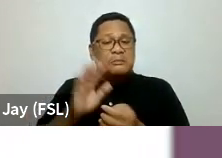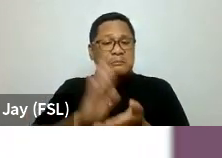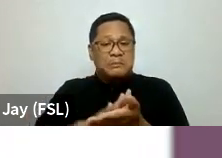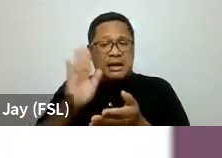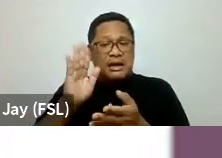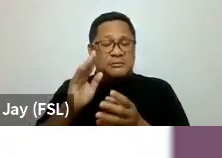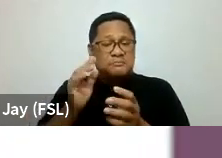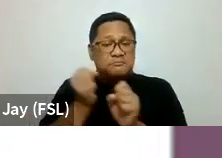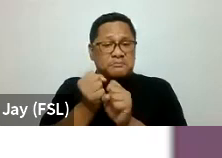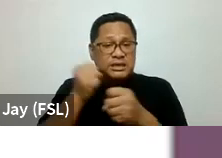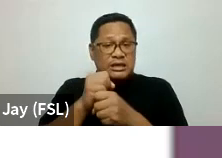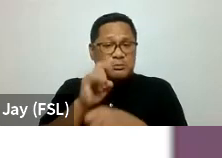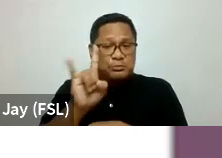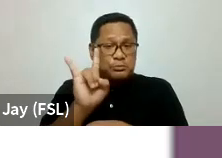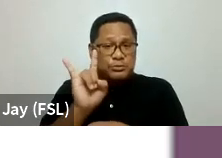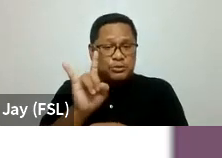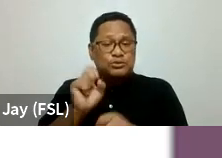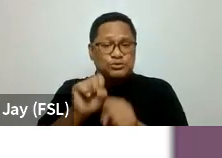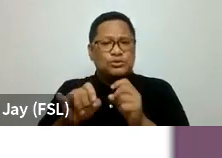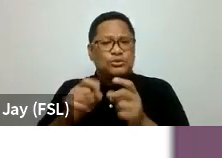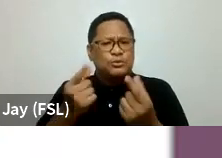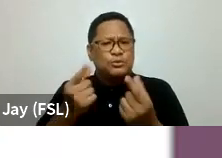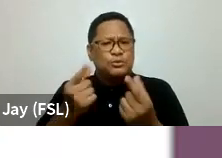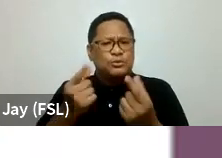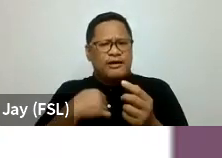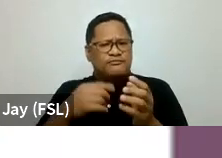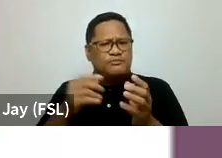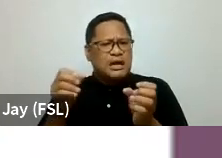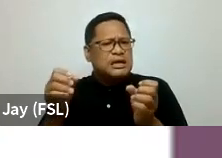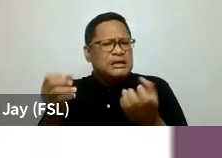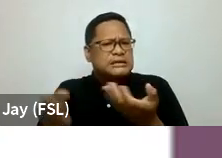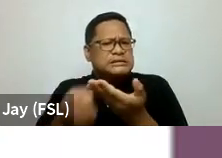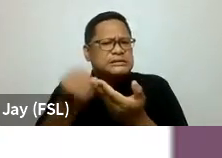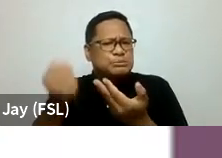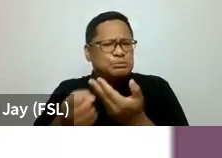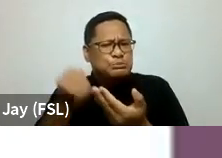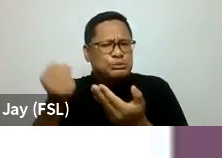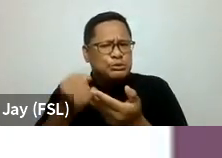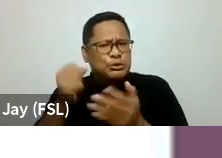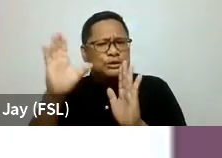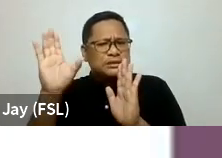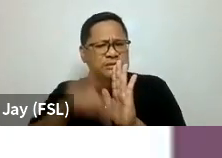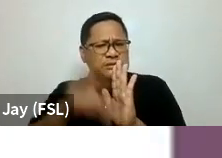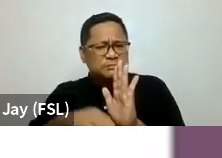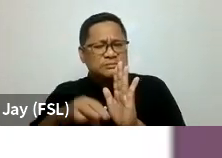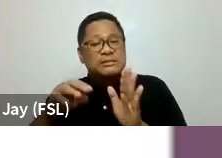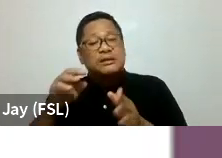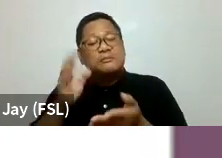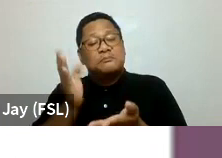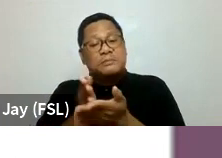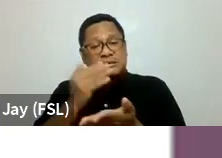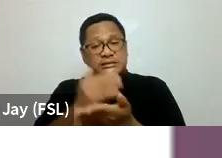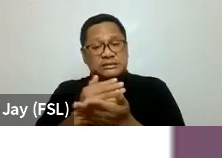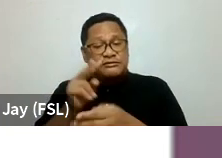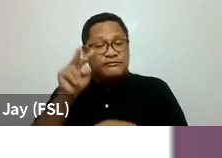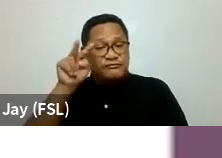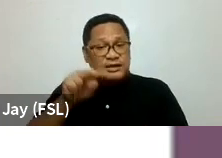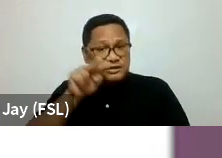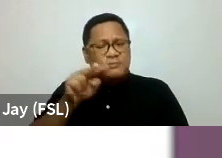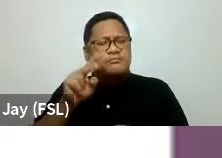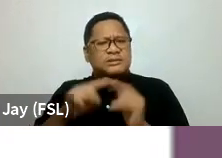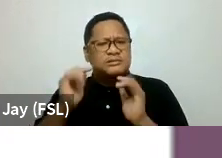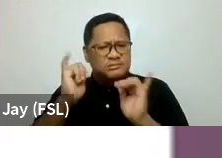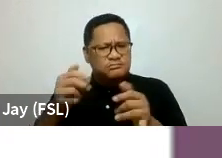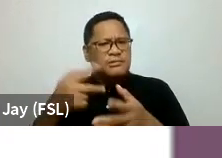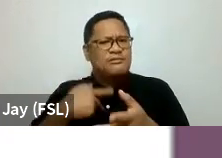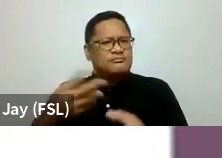production. They do not sell low end, mga cheap lang na productions. And yet, may pumapasok na pera,